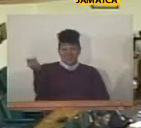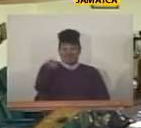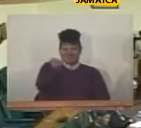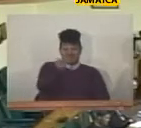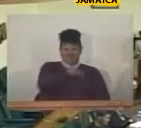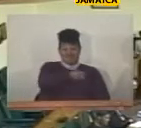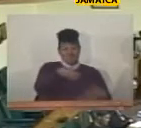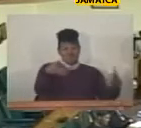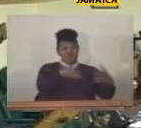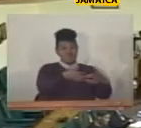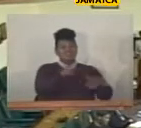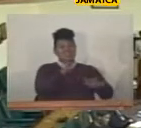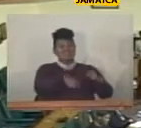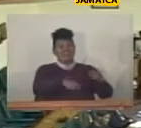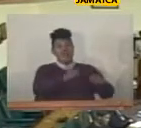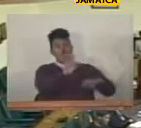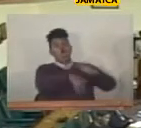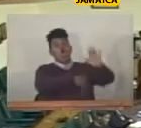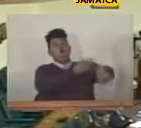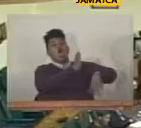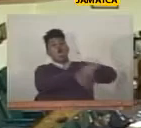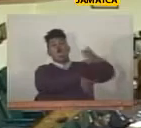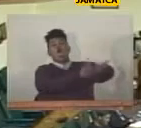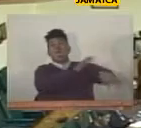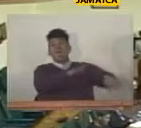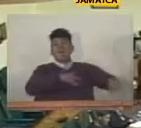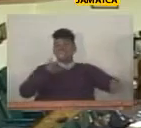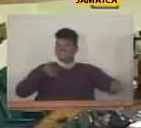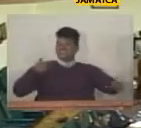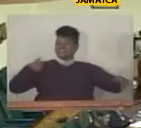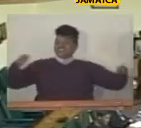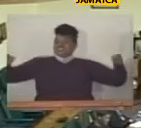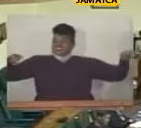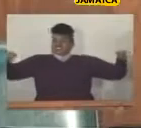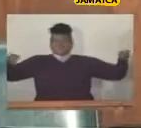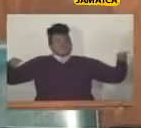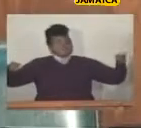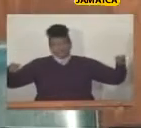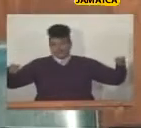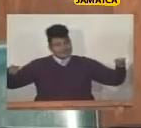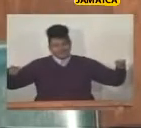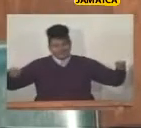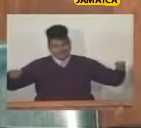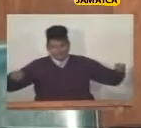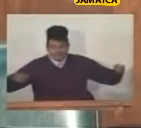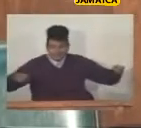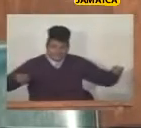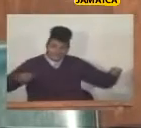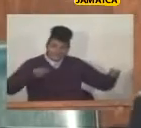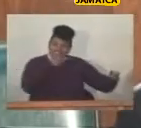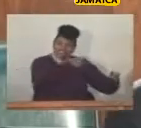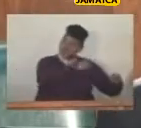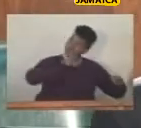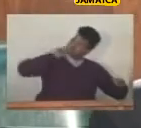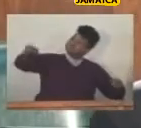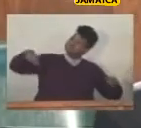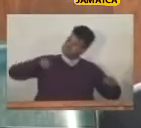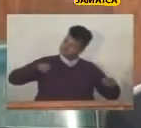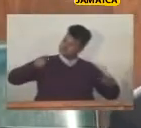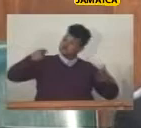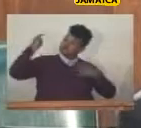criminals cannot be allowed to feel in charge, that they